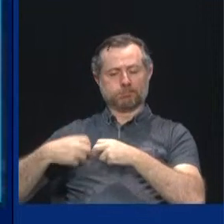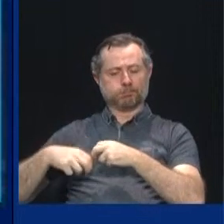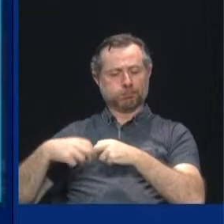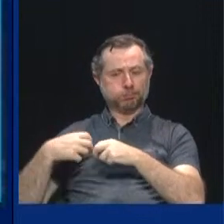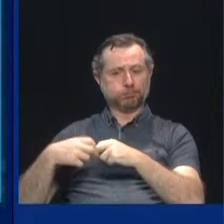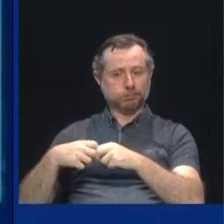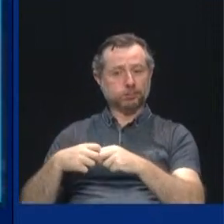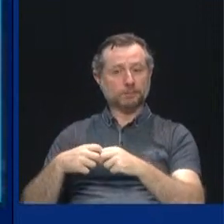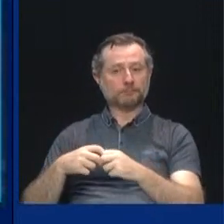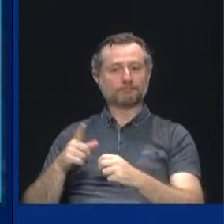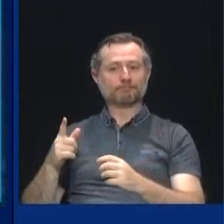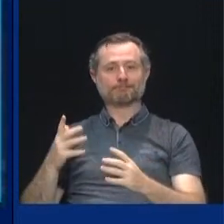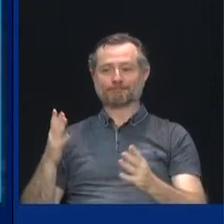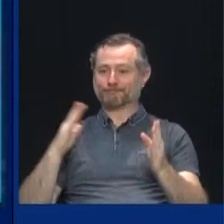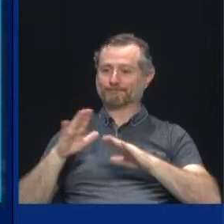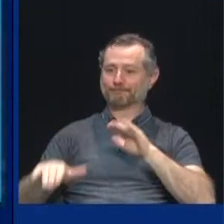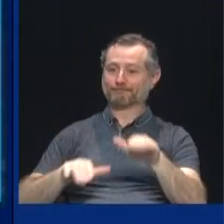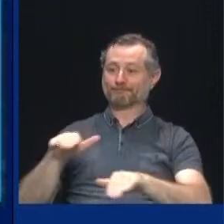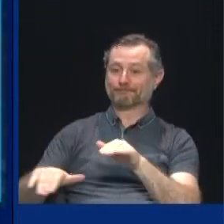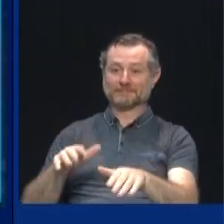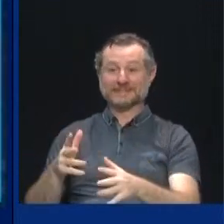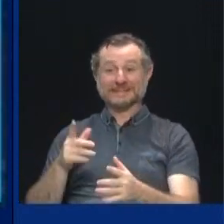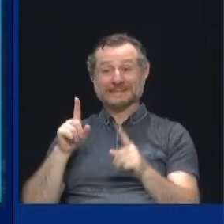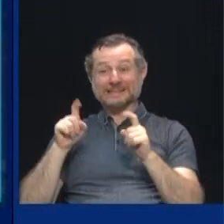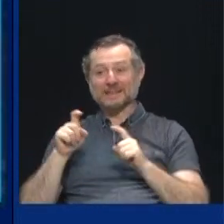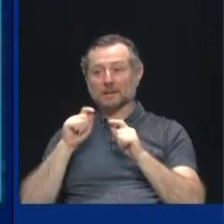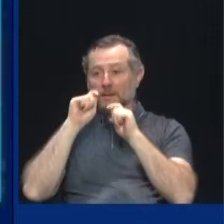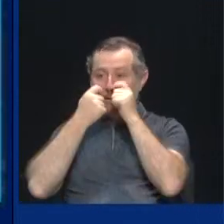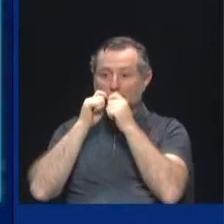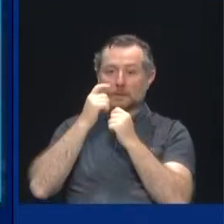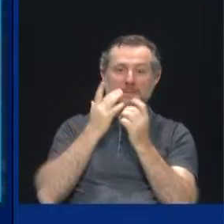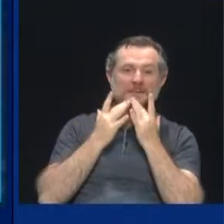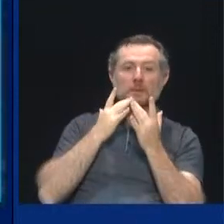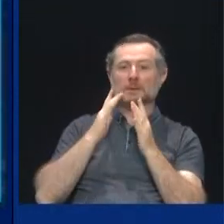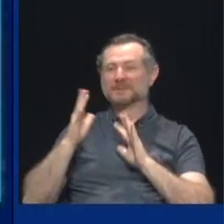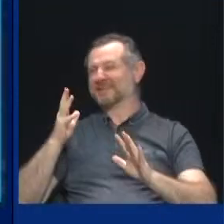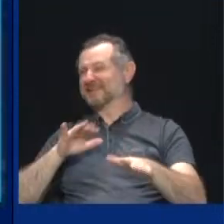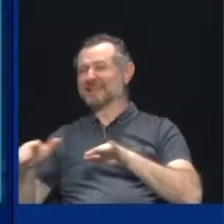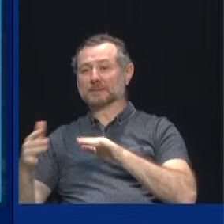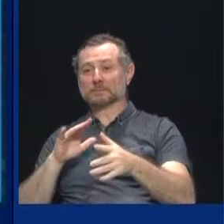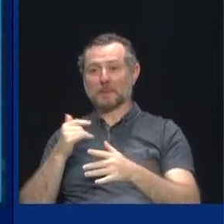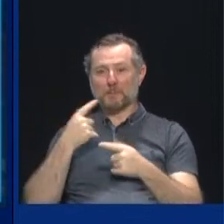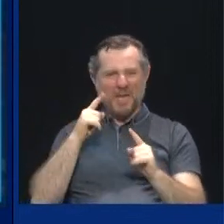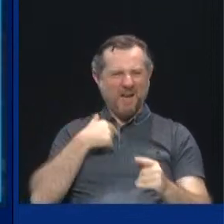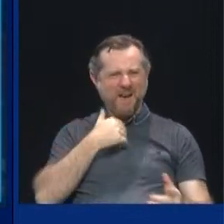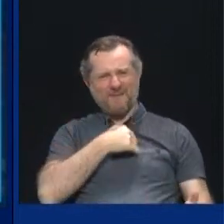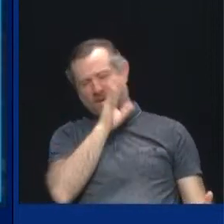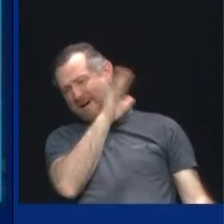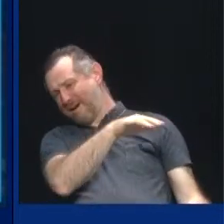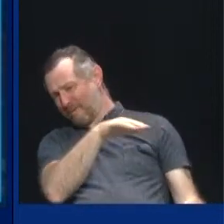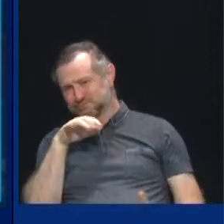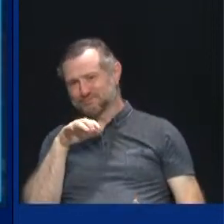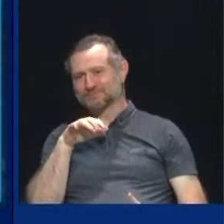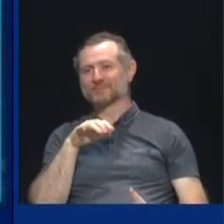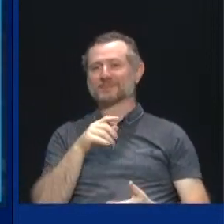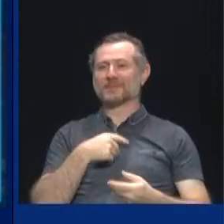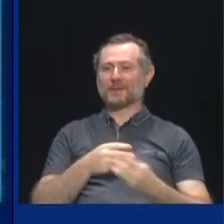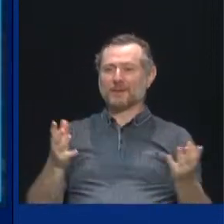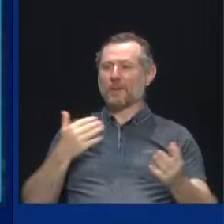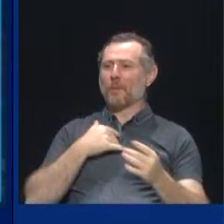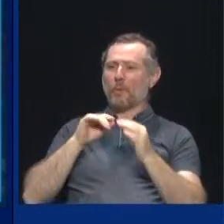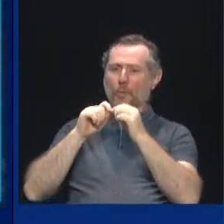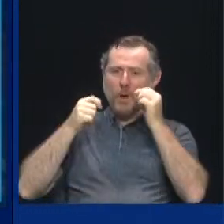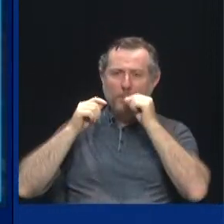First, we couldn't get the tests, remember? Then we got the tests, but we couldn't get the swabs. Then we couldn't